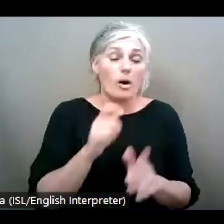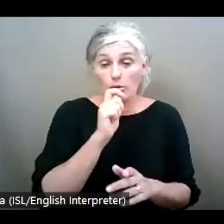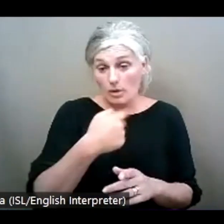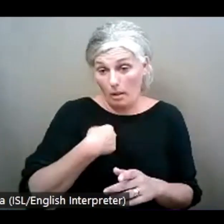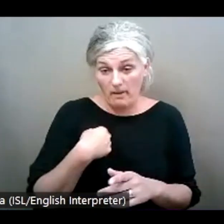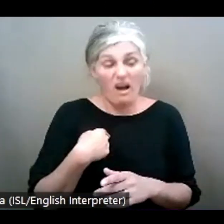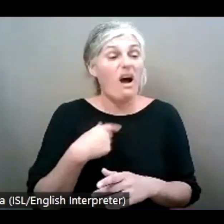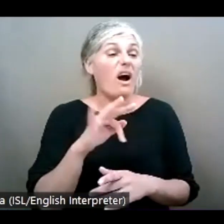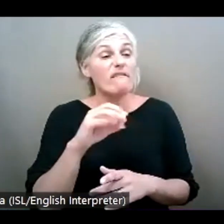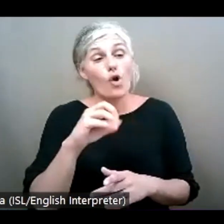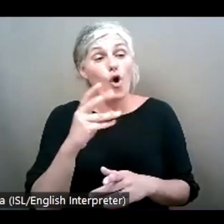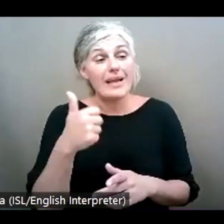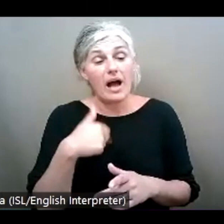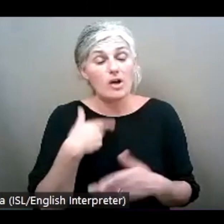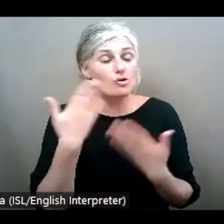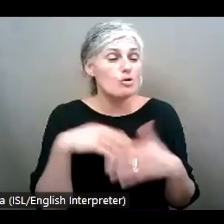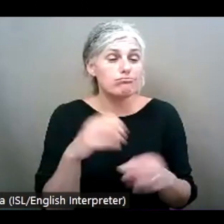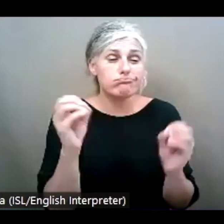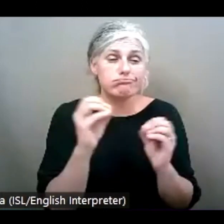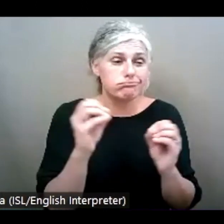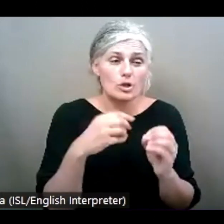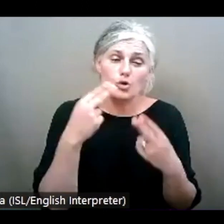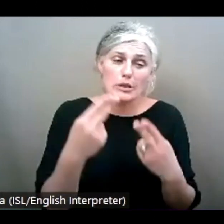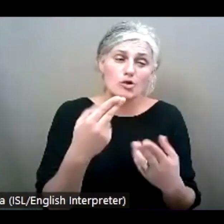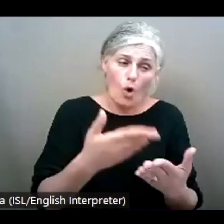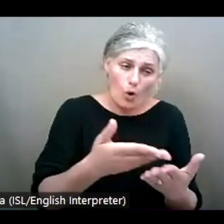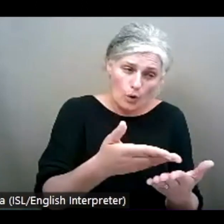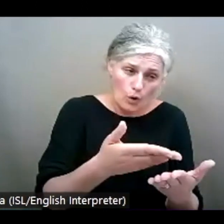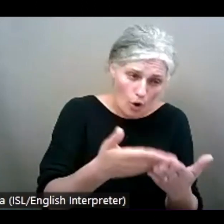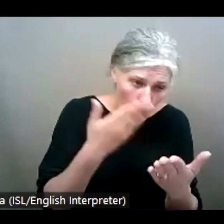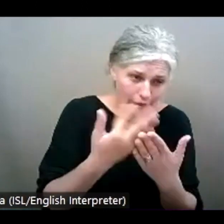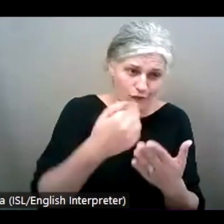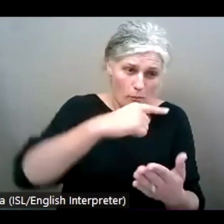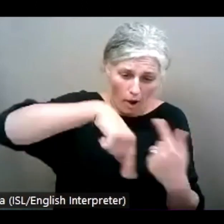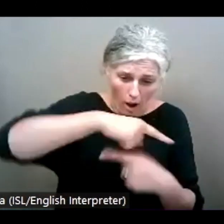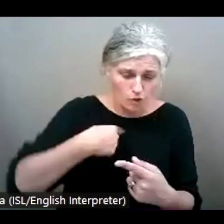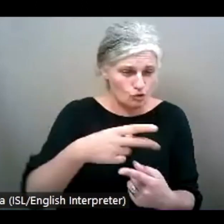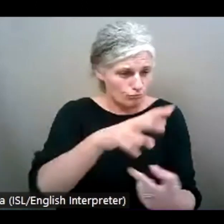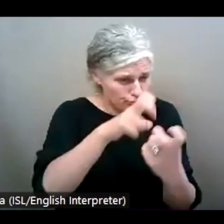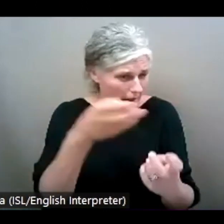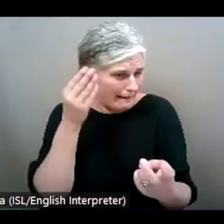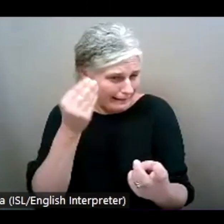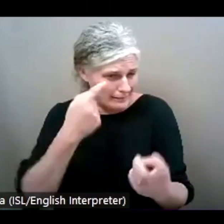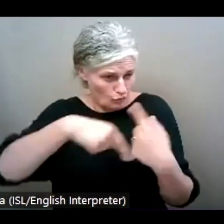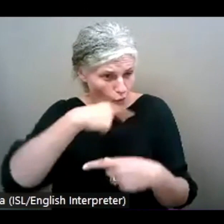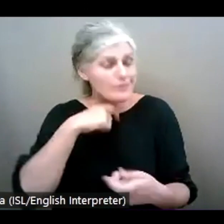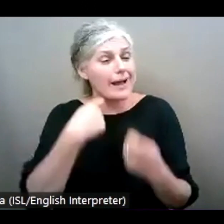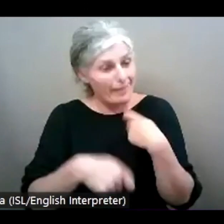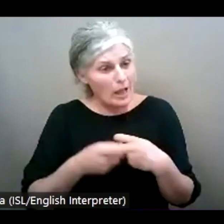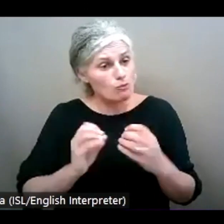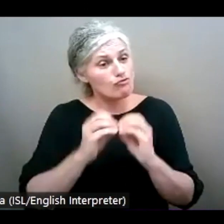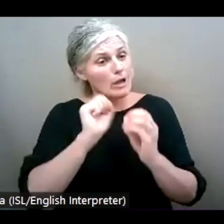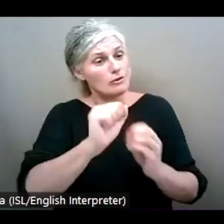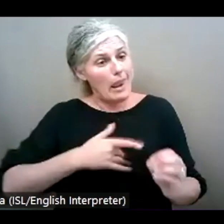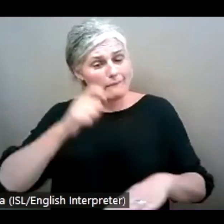and you need to listen to us, and we'll tell you what to do, and you'll live the best life that you can have.